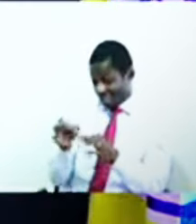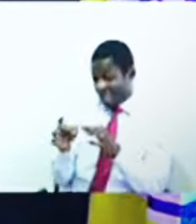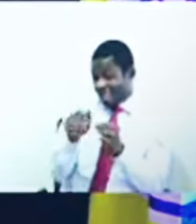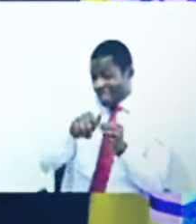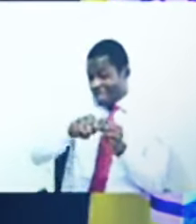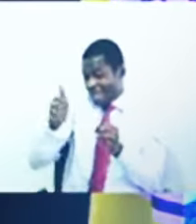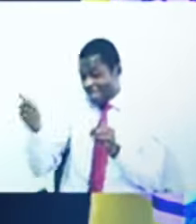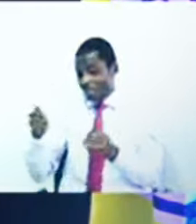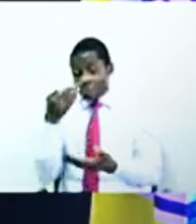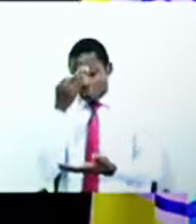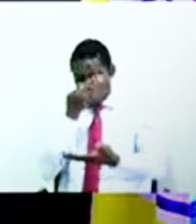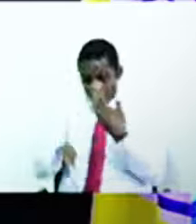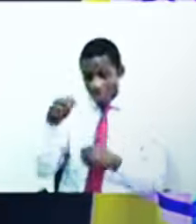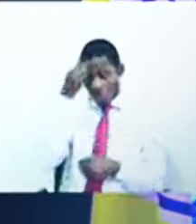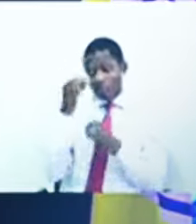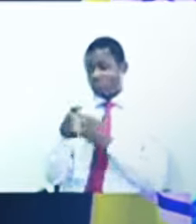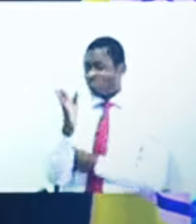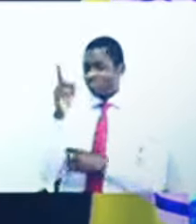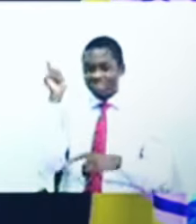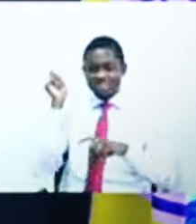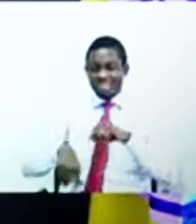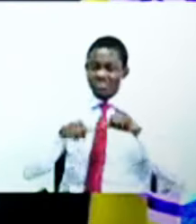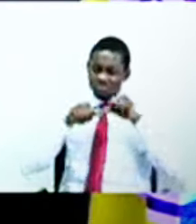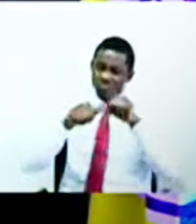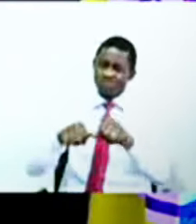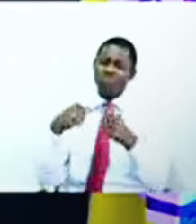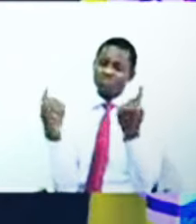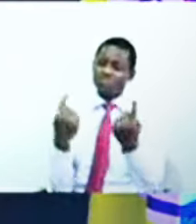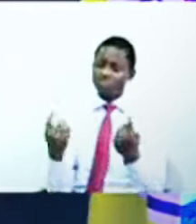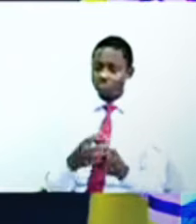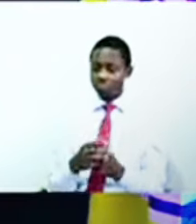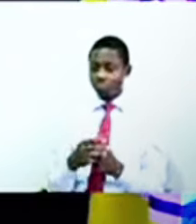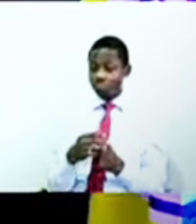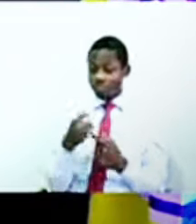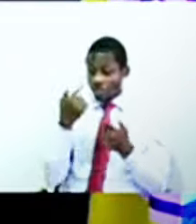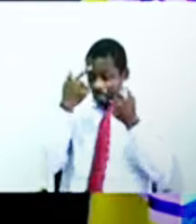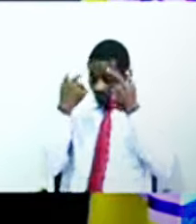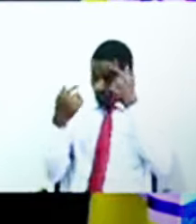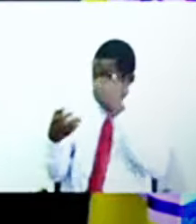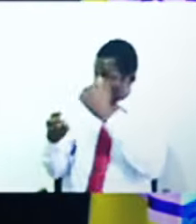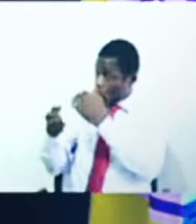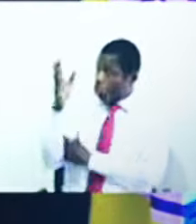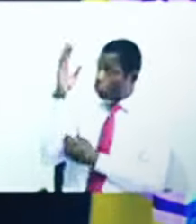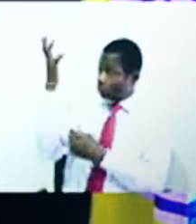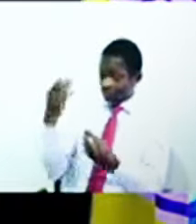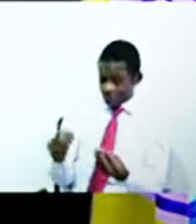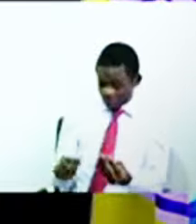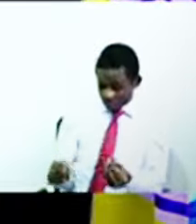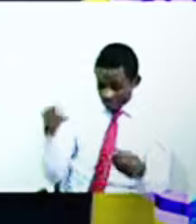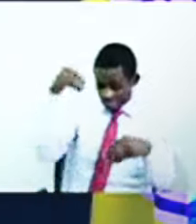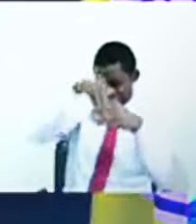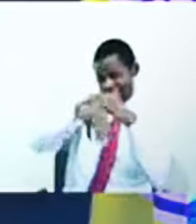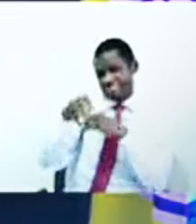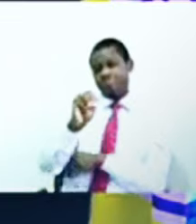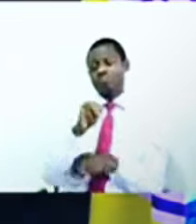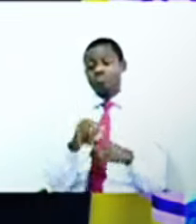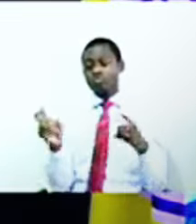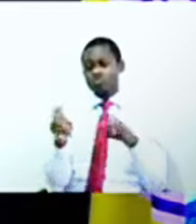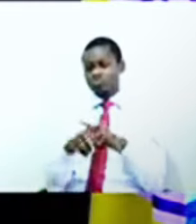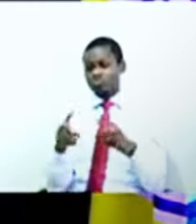not continue to sin. Because God's seed remains in him. He cannot